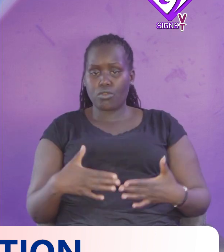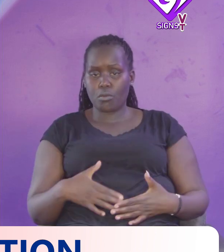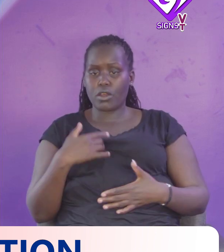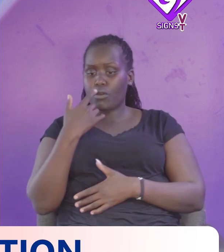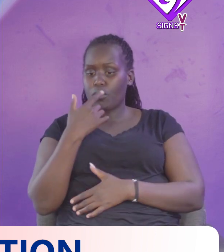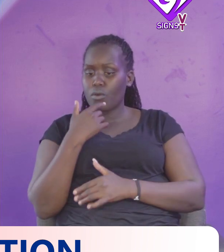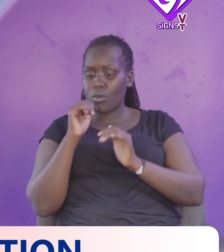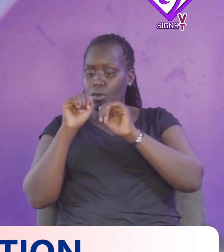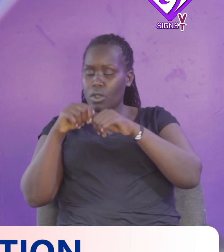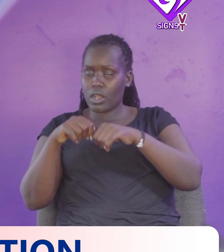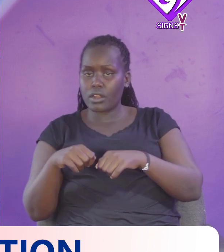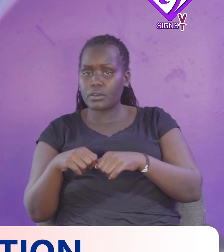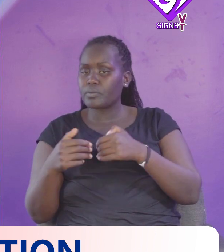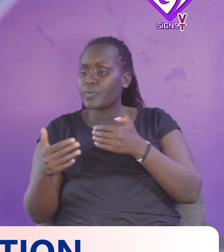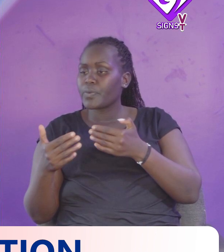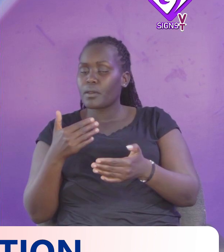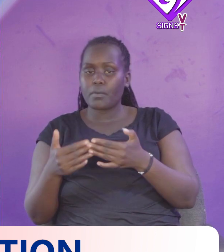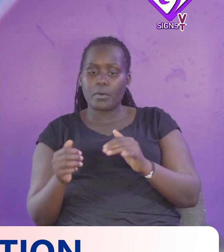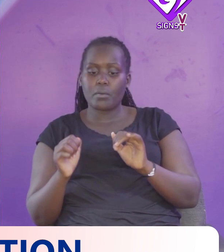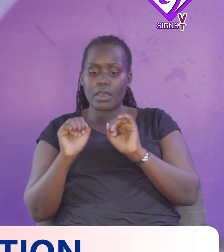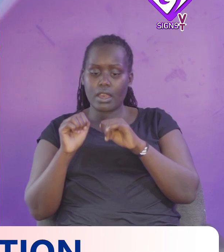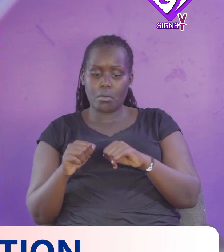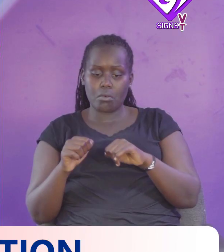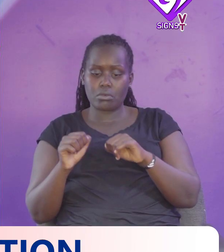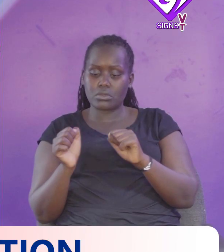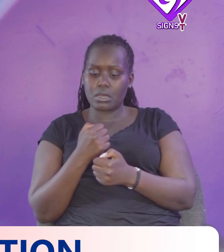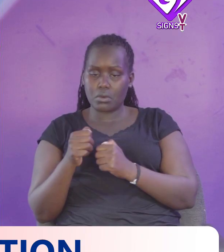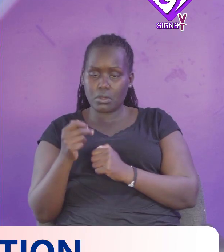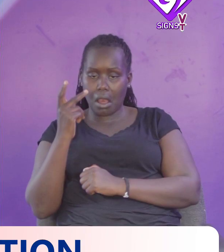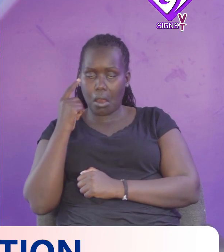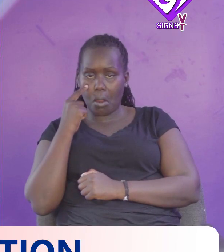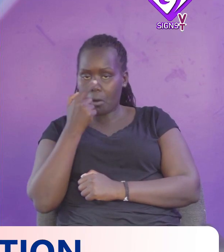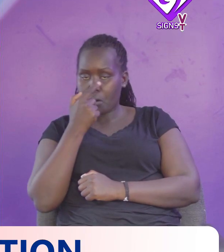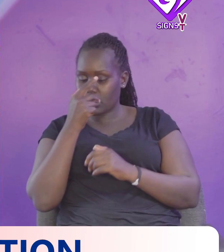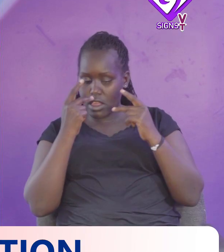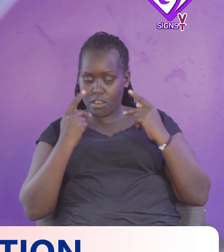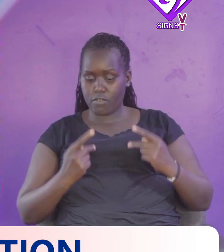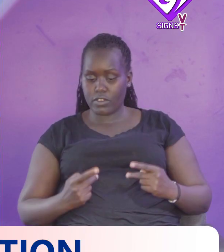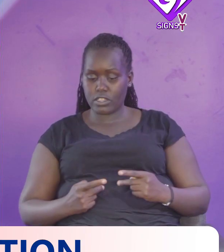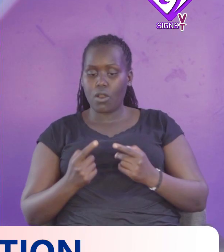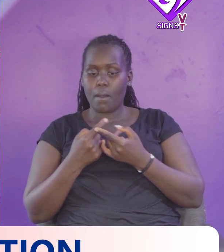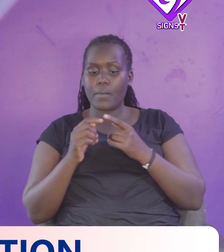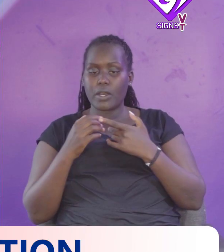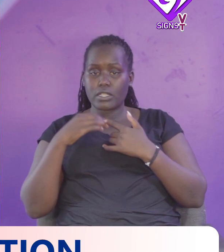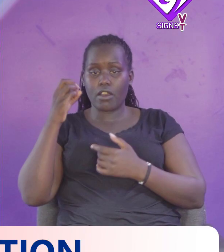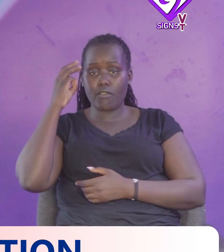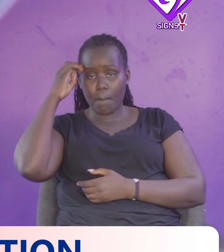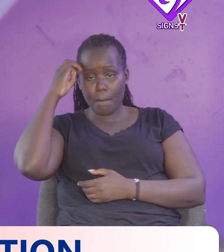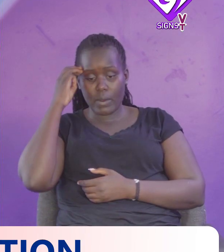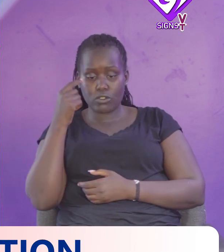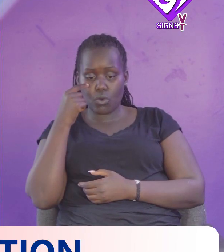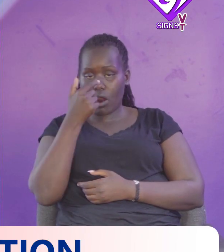who maybe is not able to see with the physical eye, but you have a mental eye, you have a spiritual